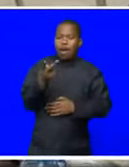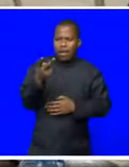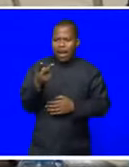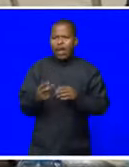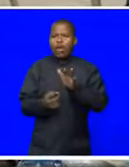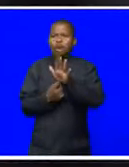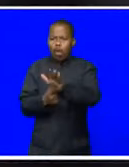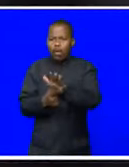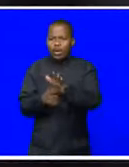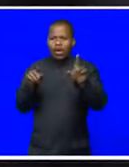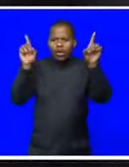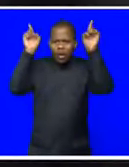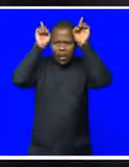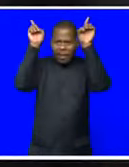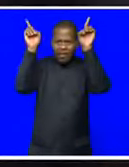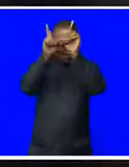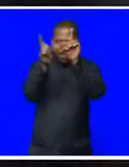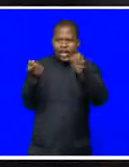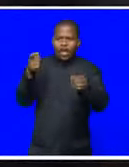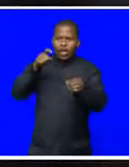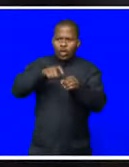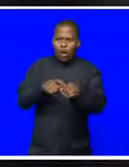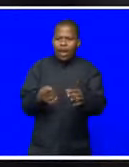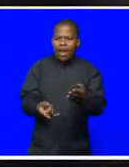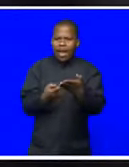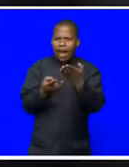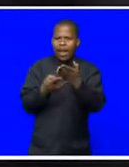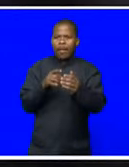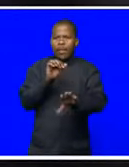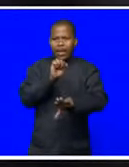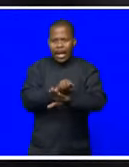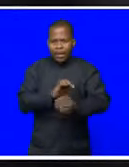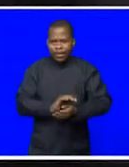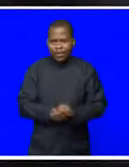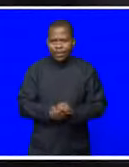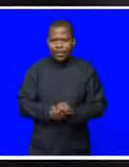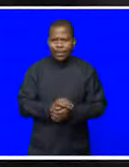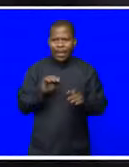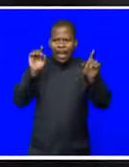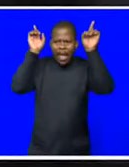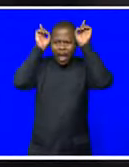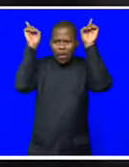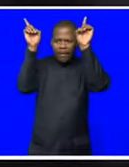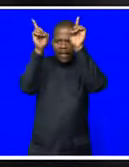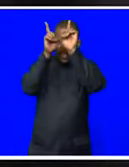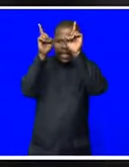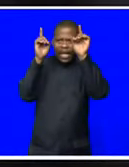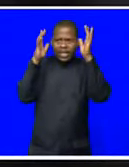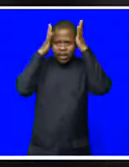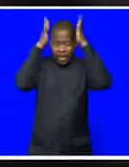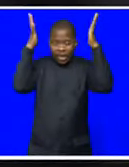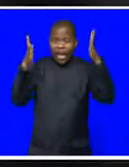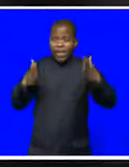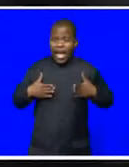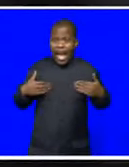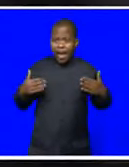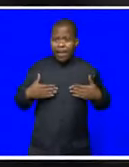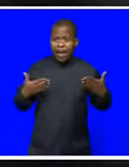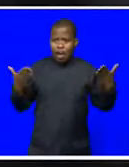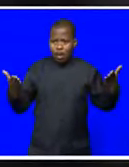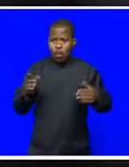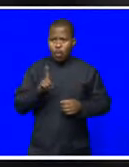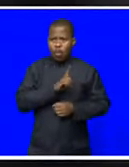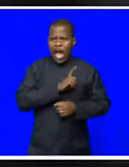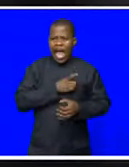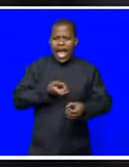country's development. The University of Eswatini is humbled. We have participated in supporting the Parliament